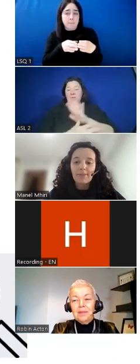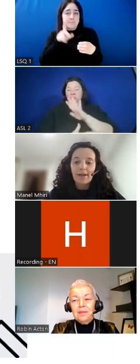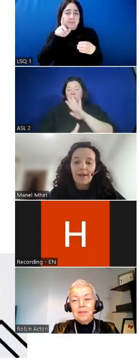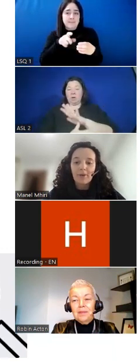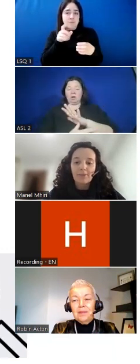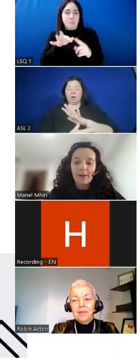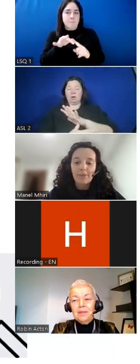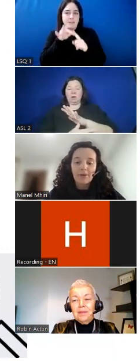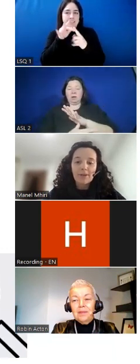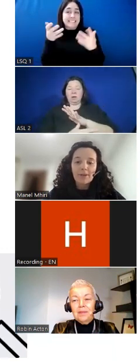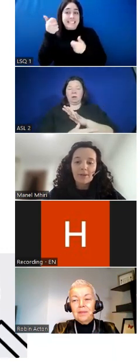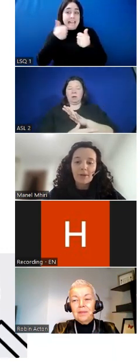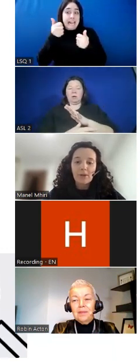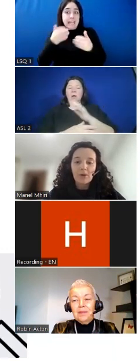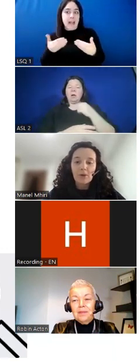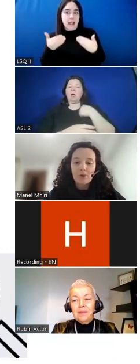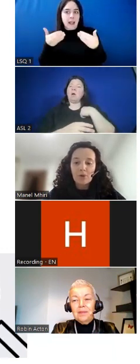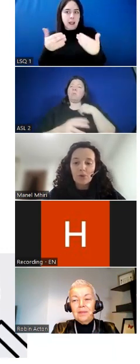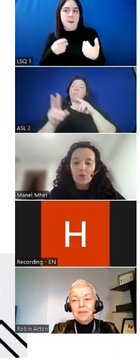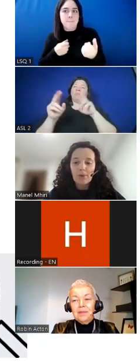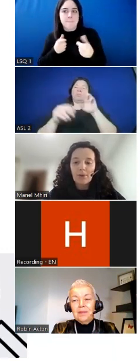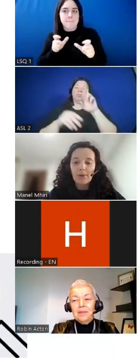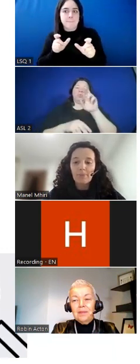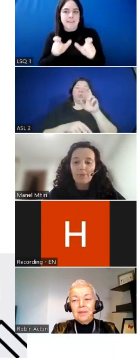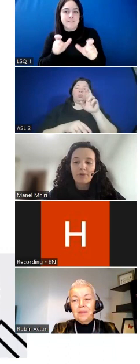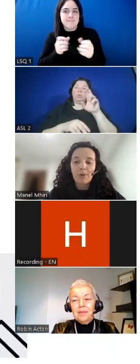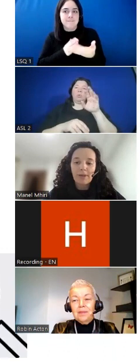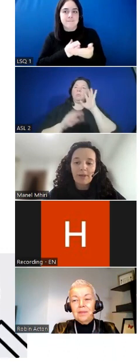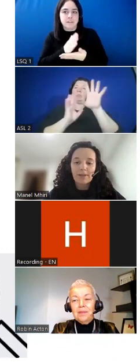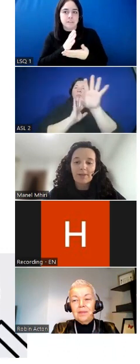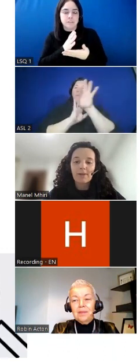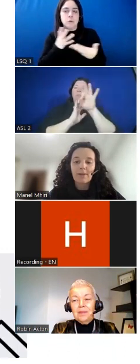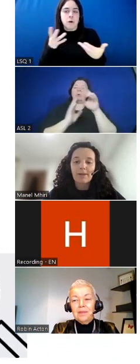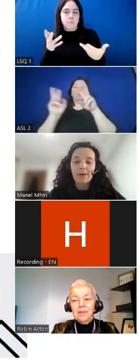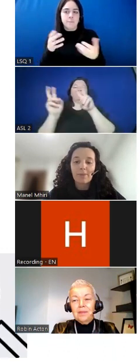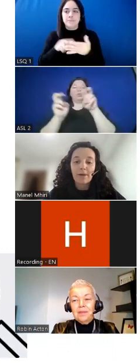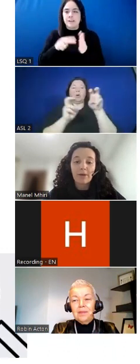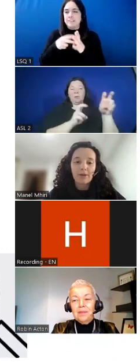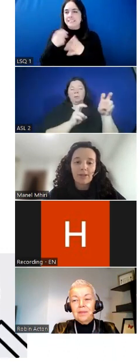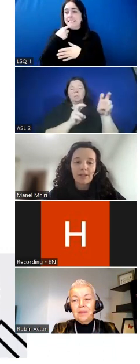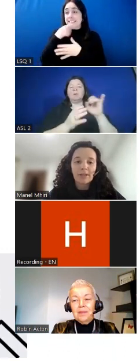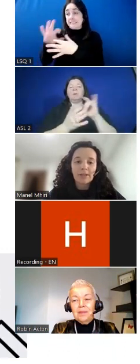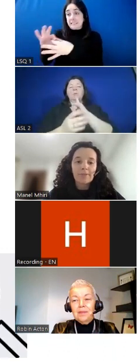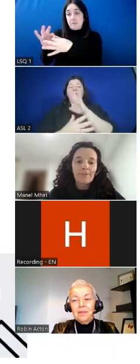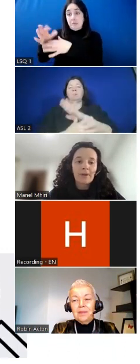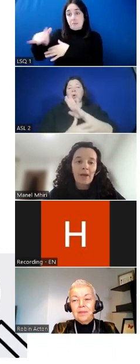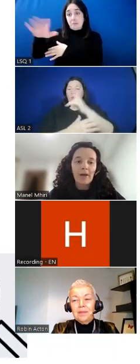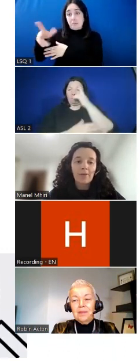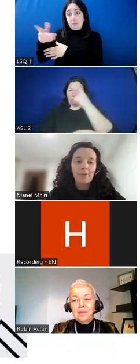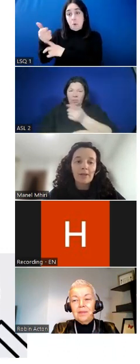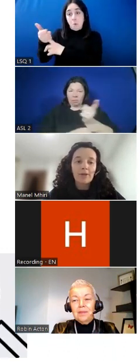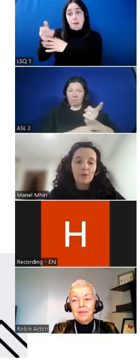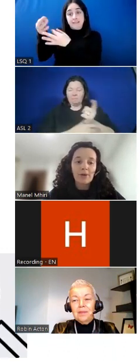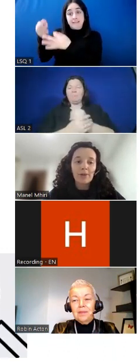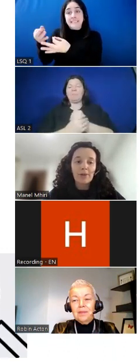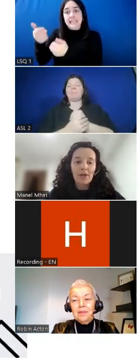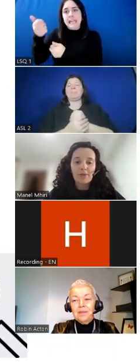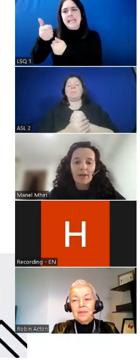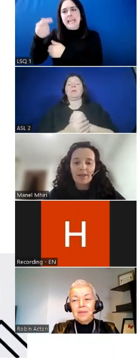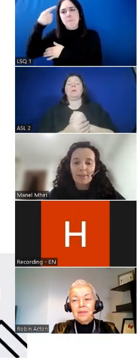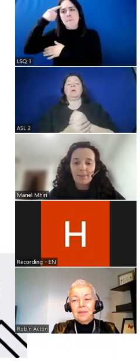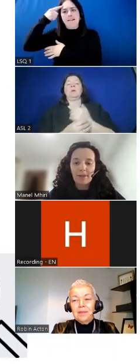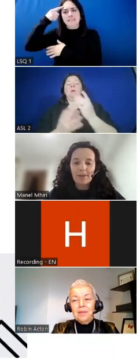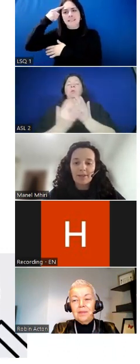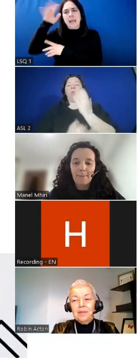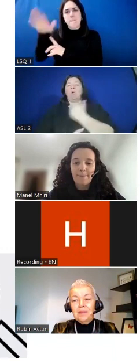guided by our members who choose the topics that are priority during the